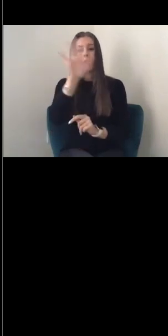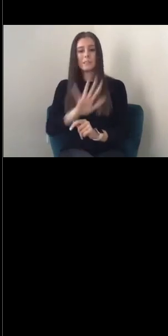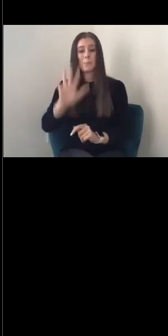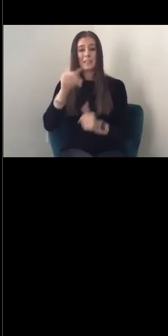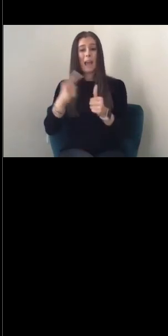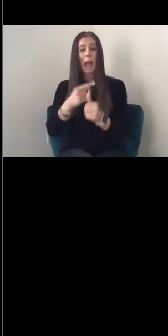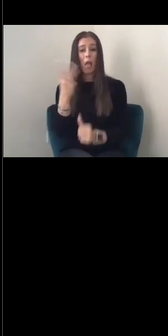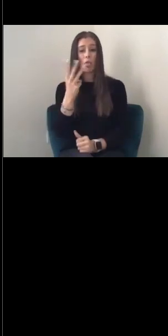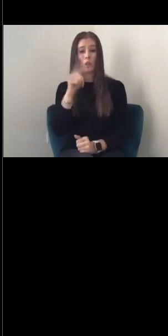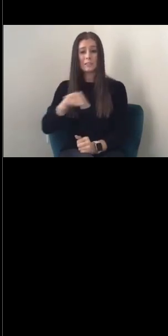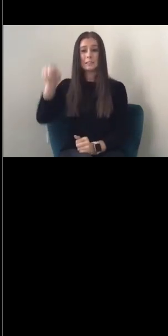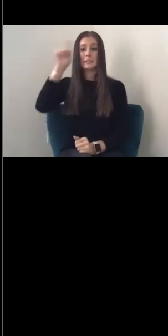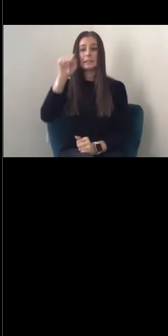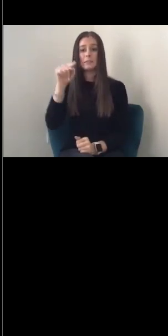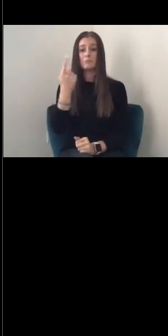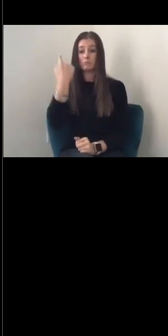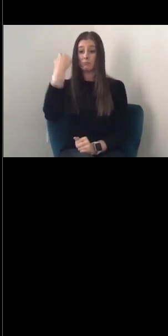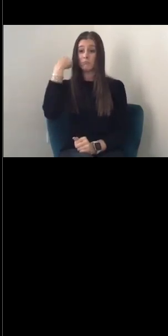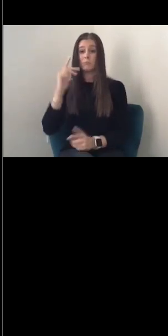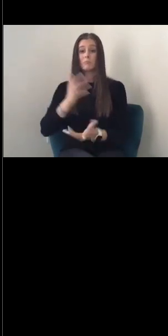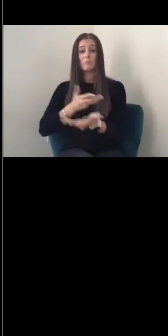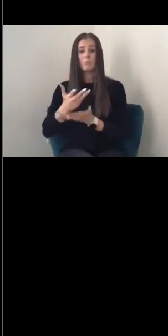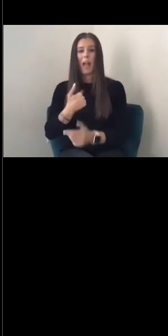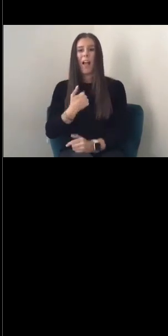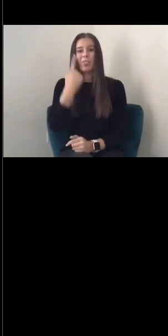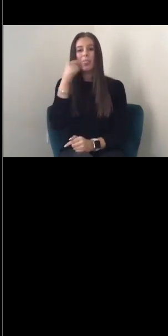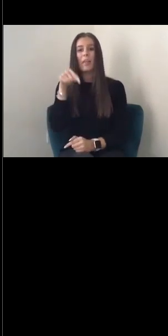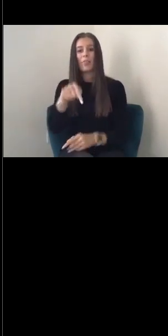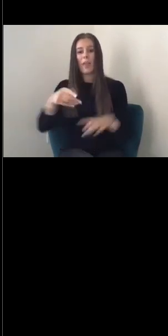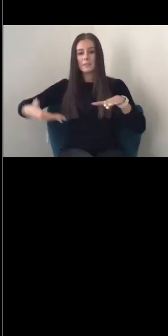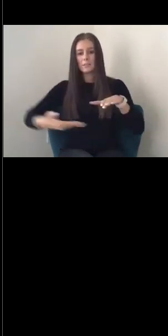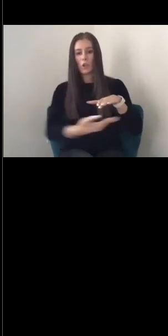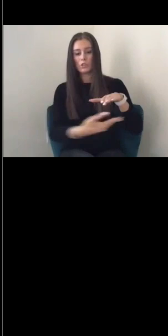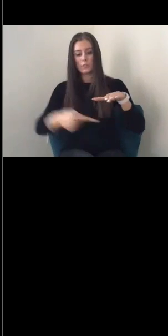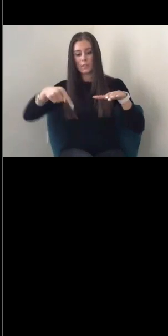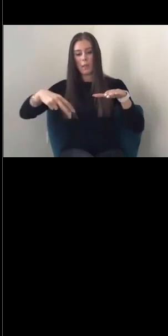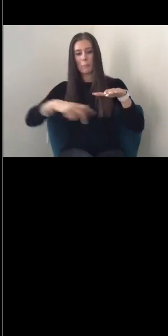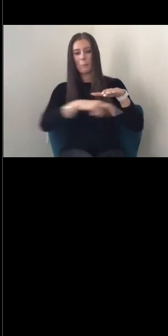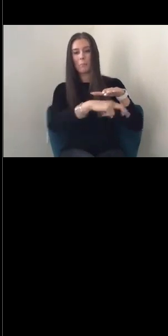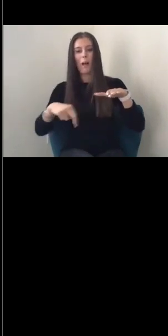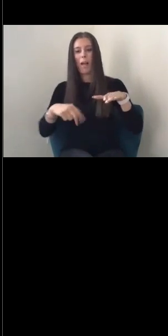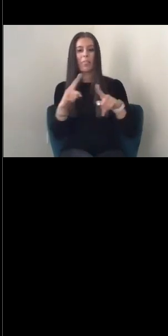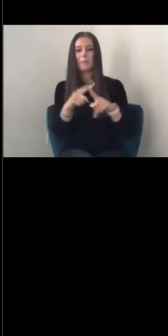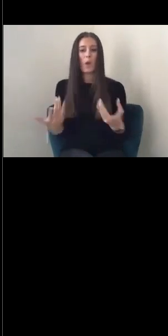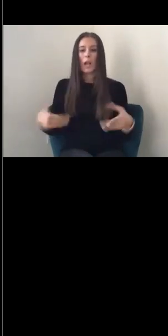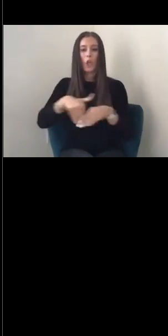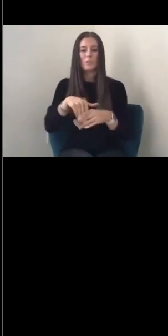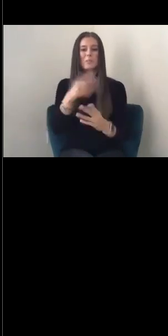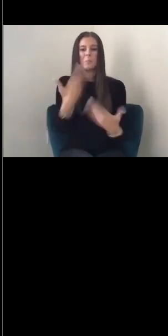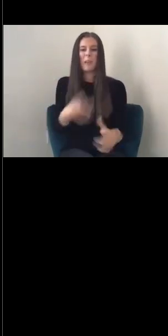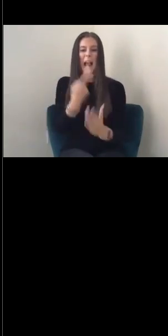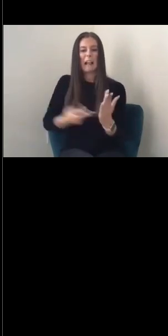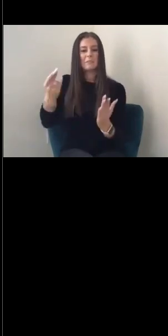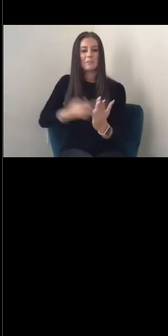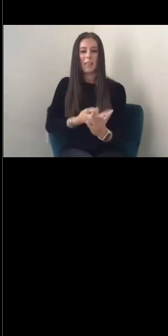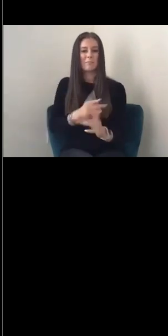proposed at supplementary consultation is no longer included in our plans, as it would not be accessible.